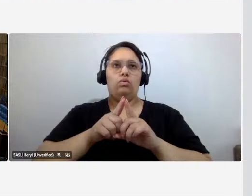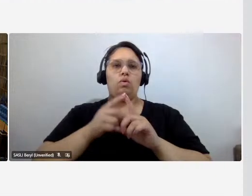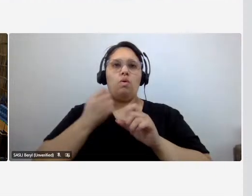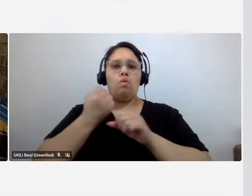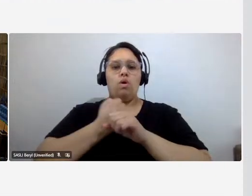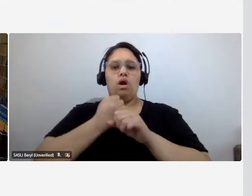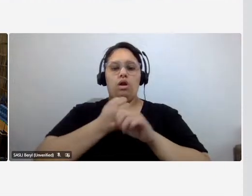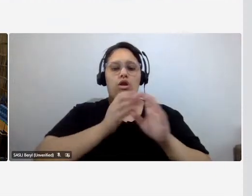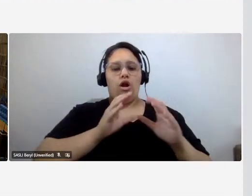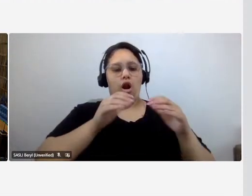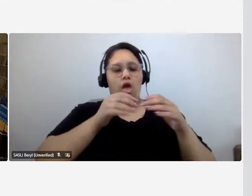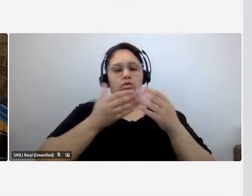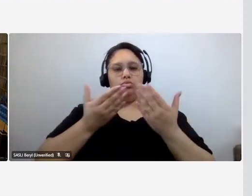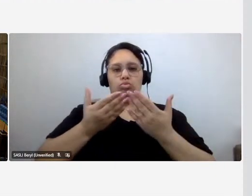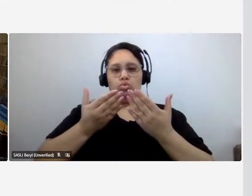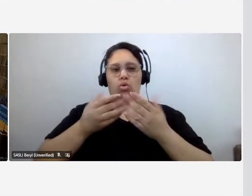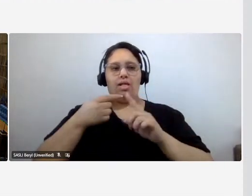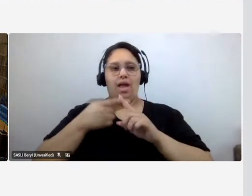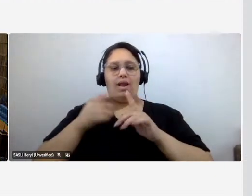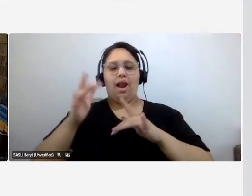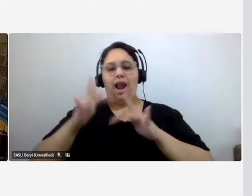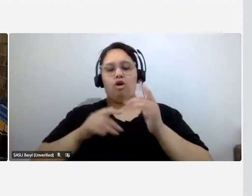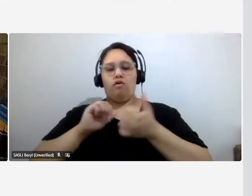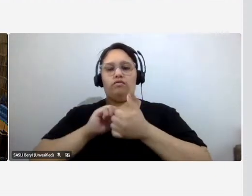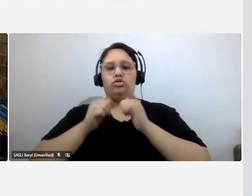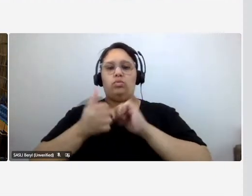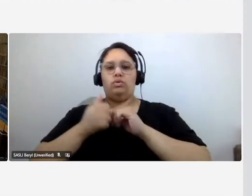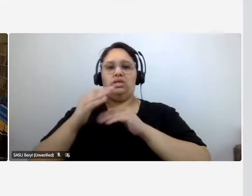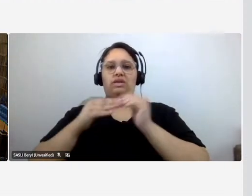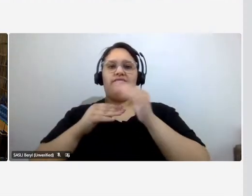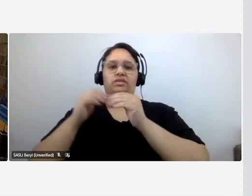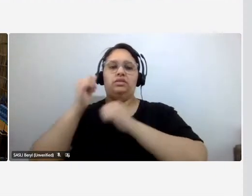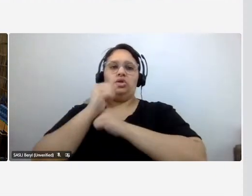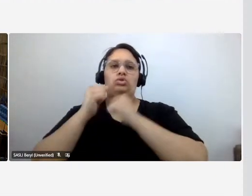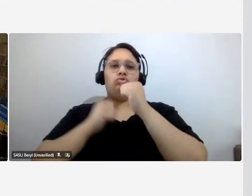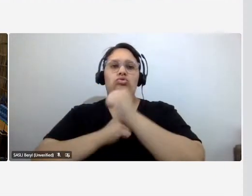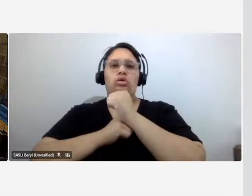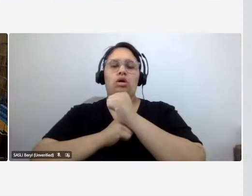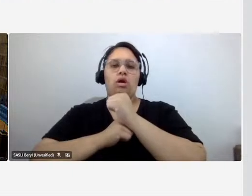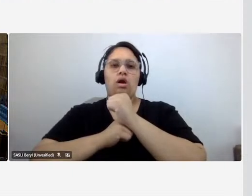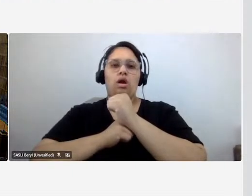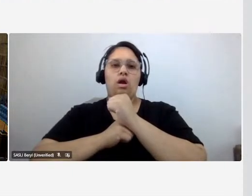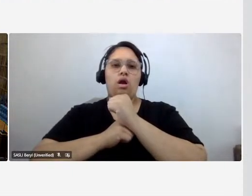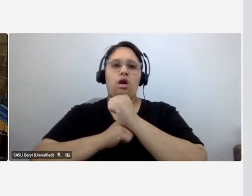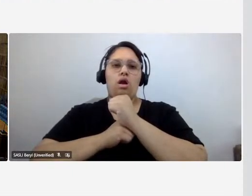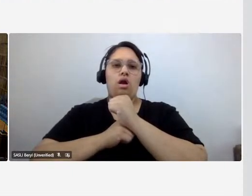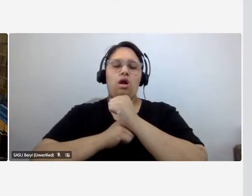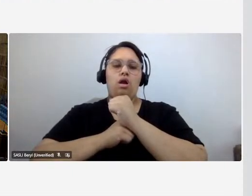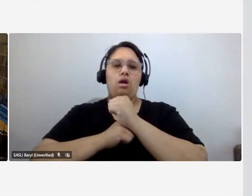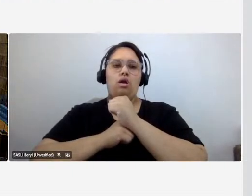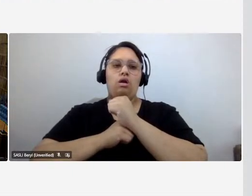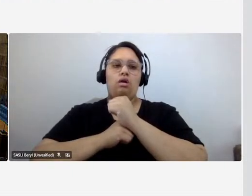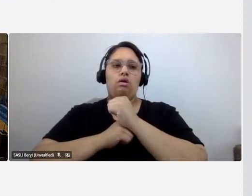class schools and lack of sports infrastructure thereof, you know,